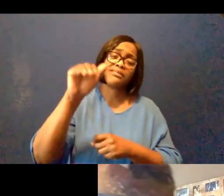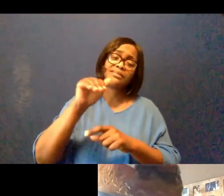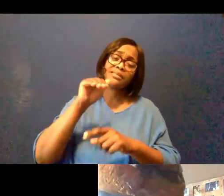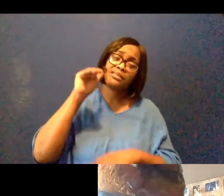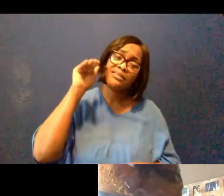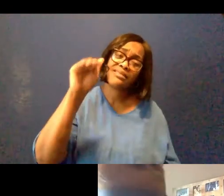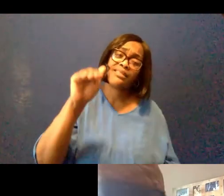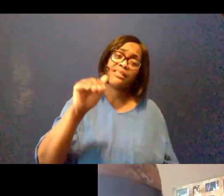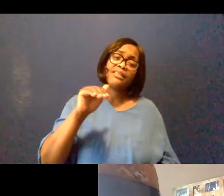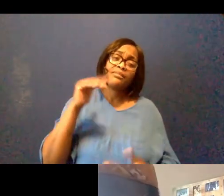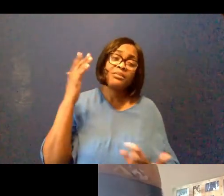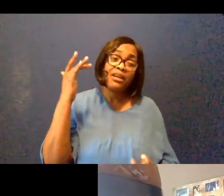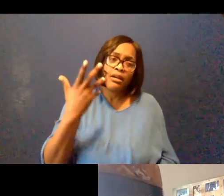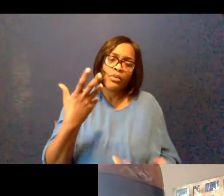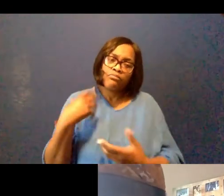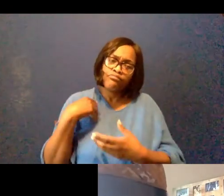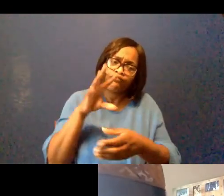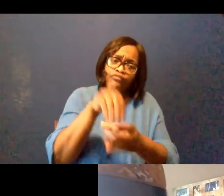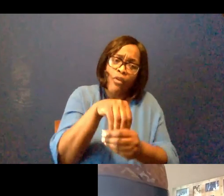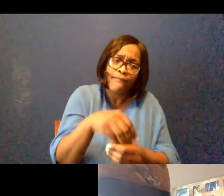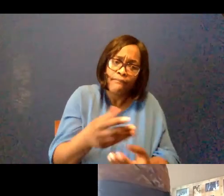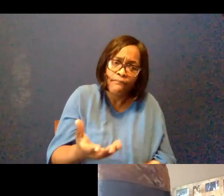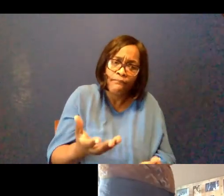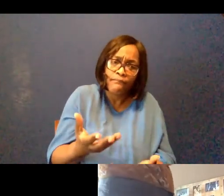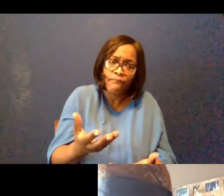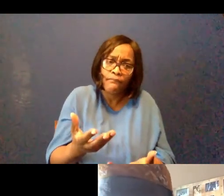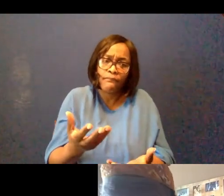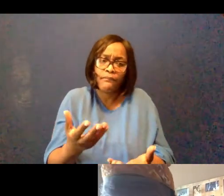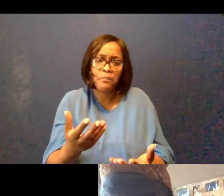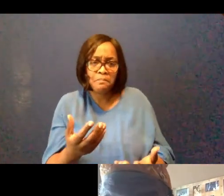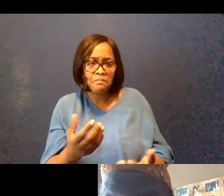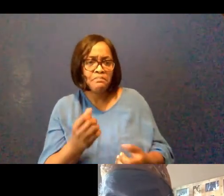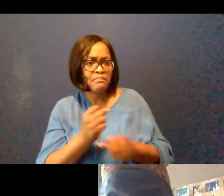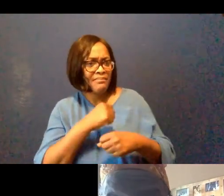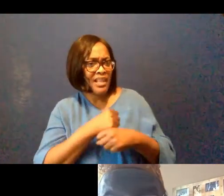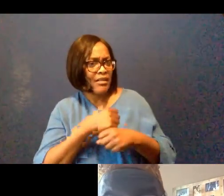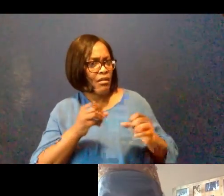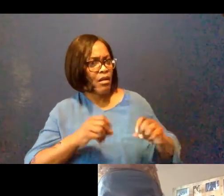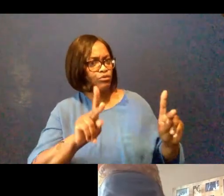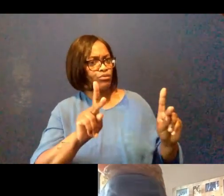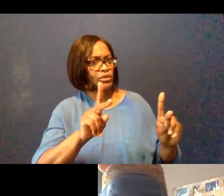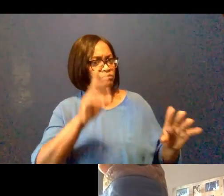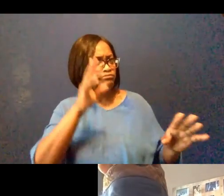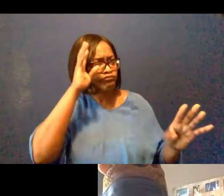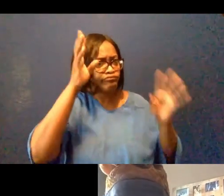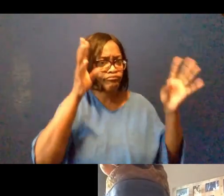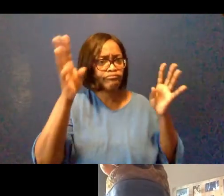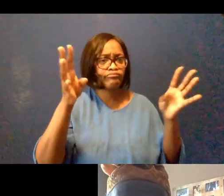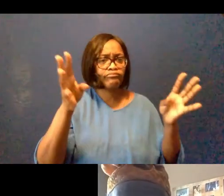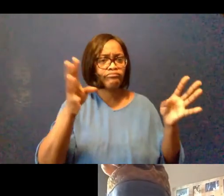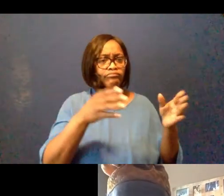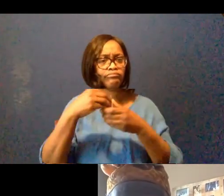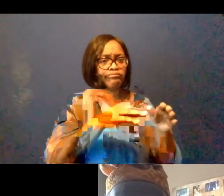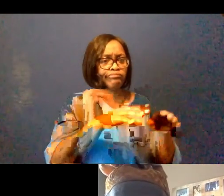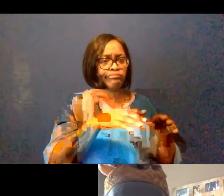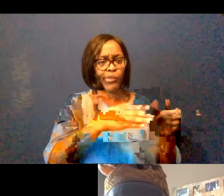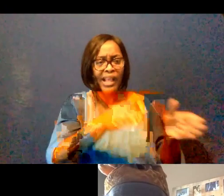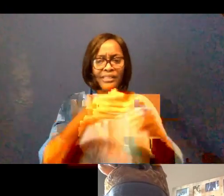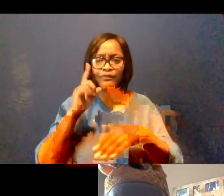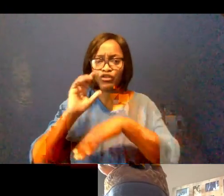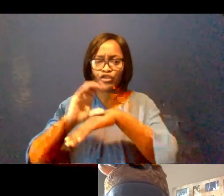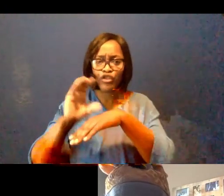particularly the Black church, have and continues to perpetuate the exclusion of the disabled children and